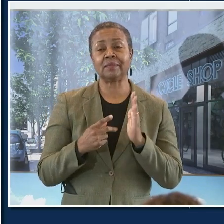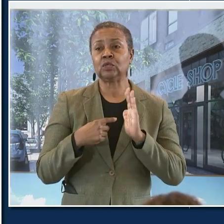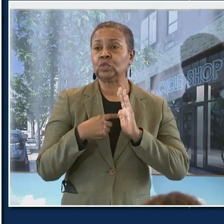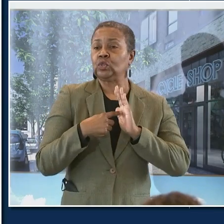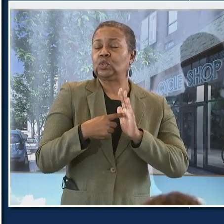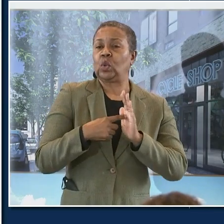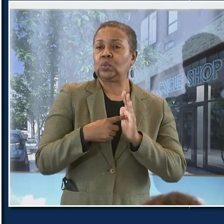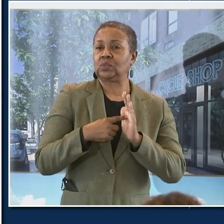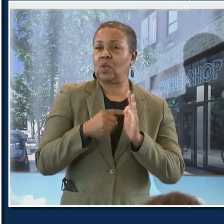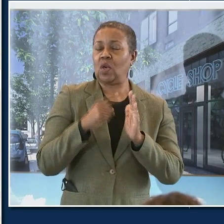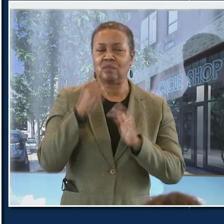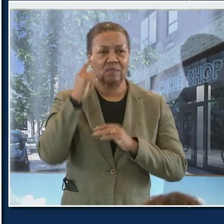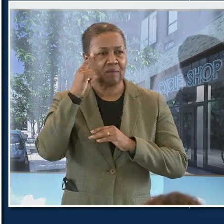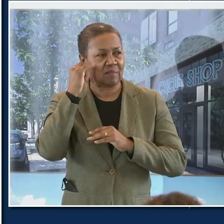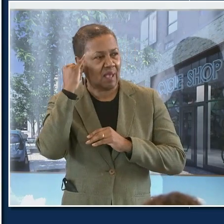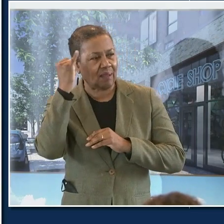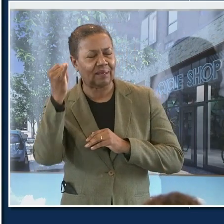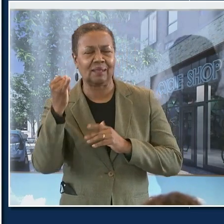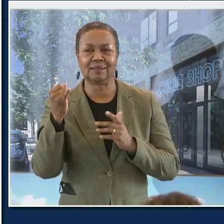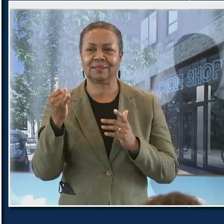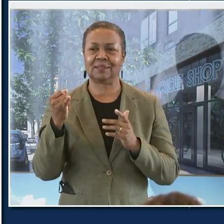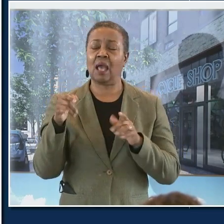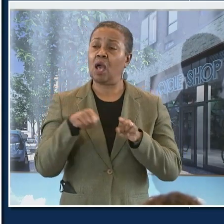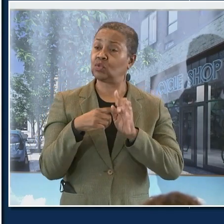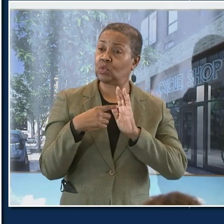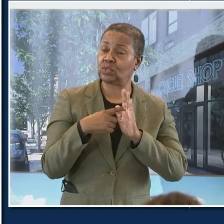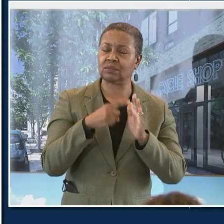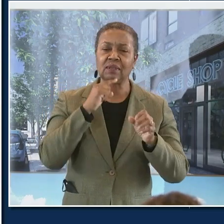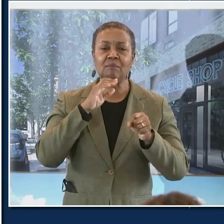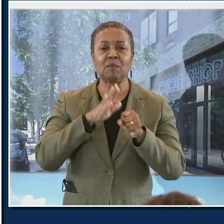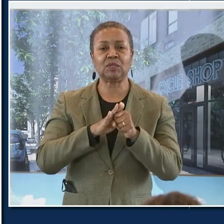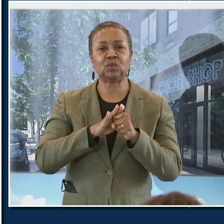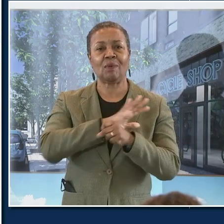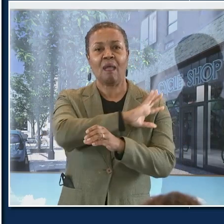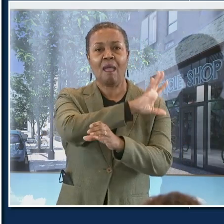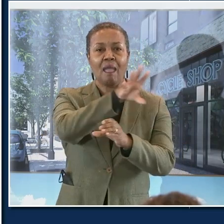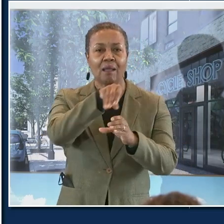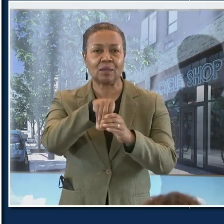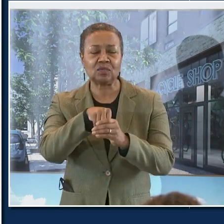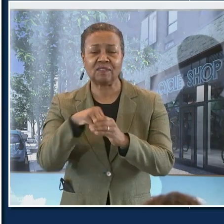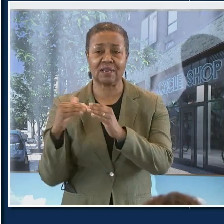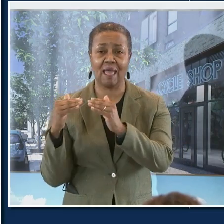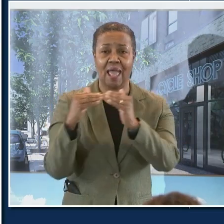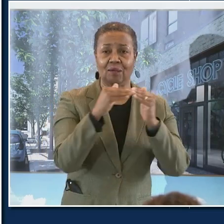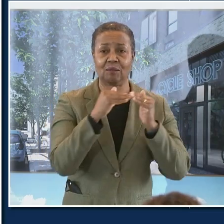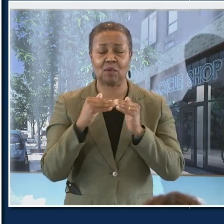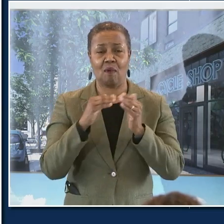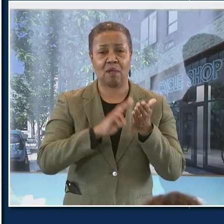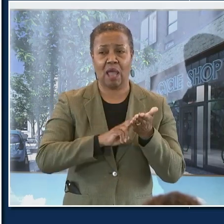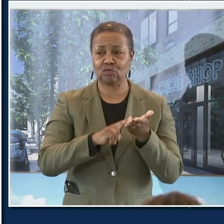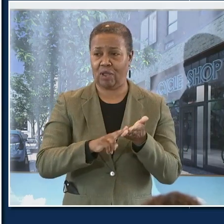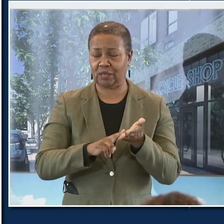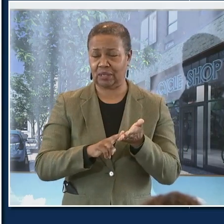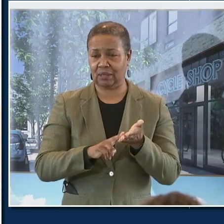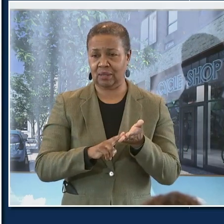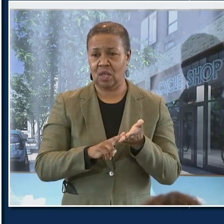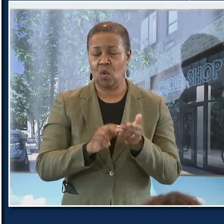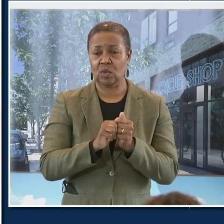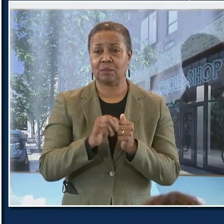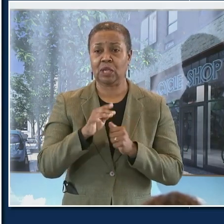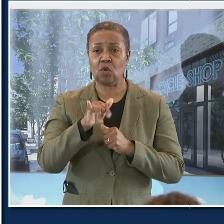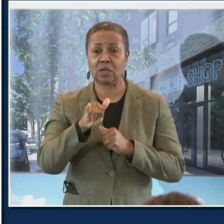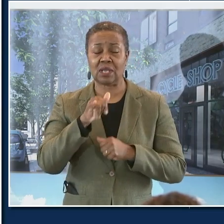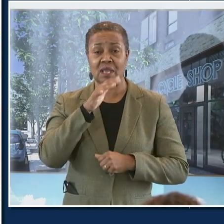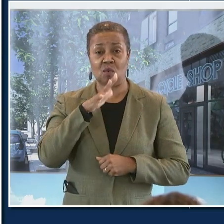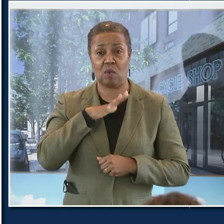those ideals. It also demonstrates the commitment to inclusive and equitable contracting with minority